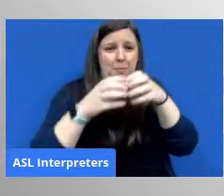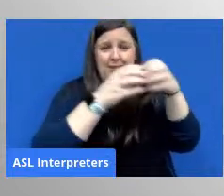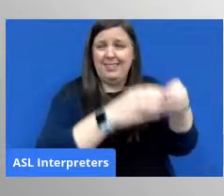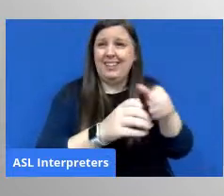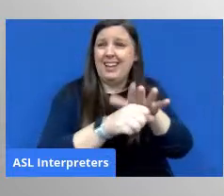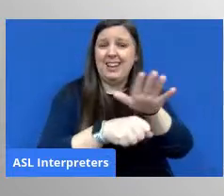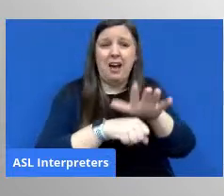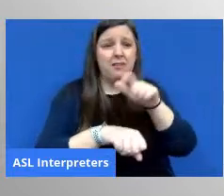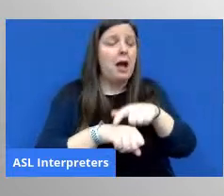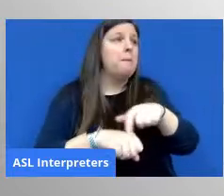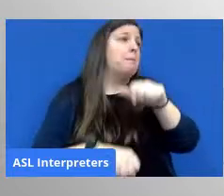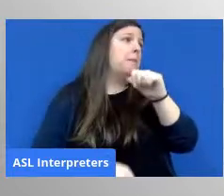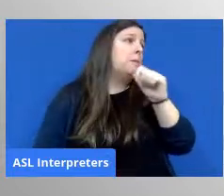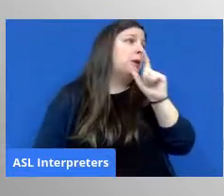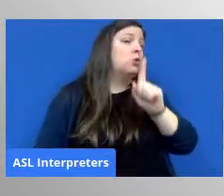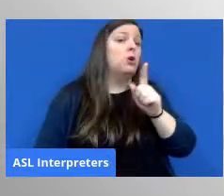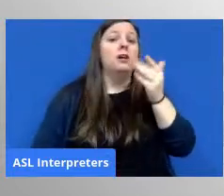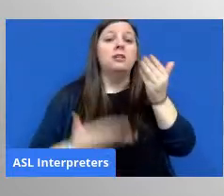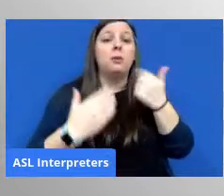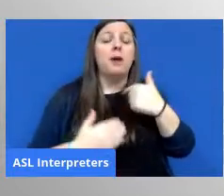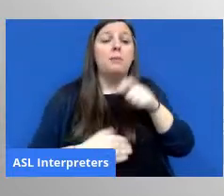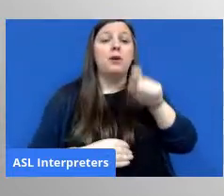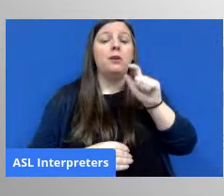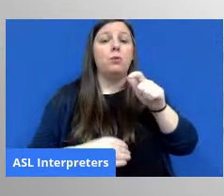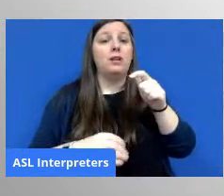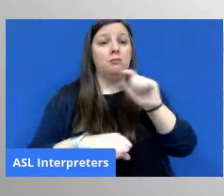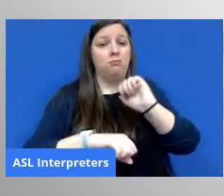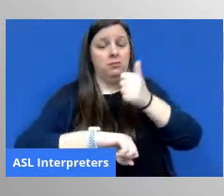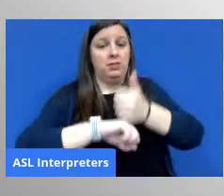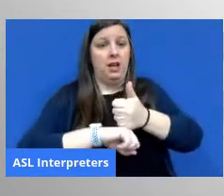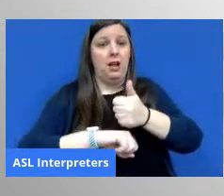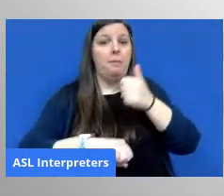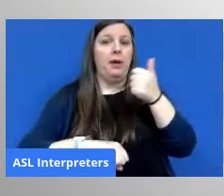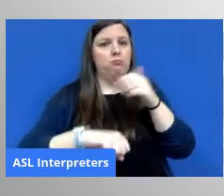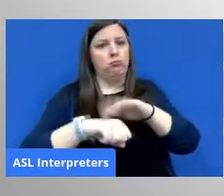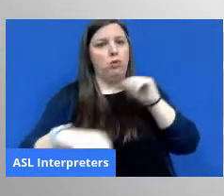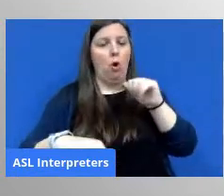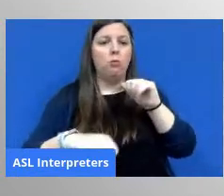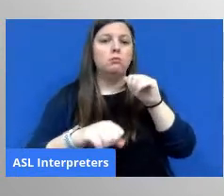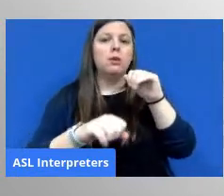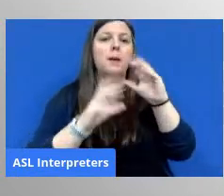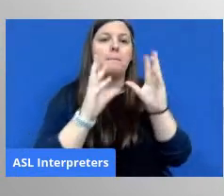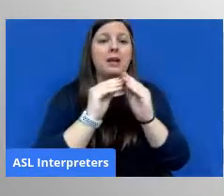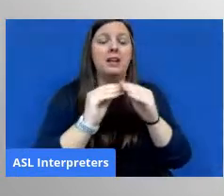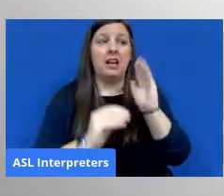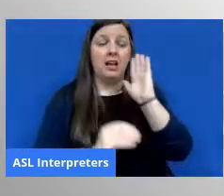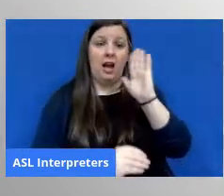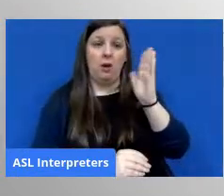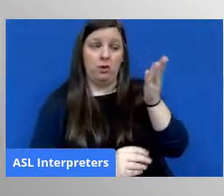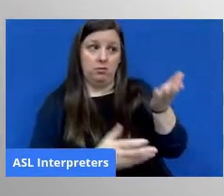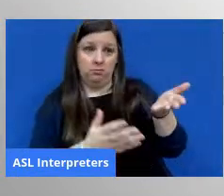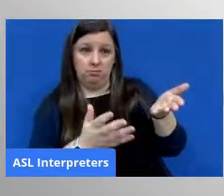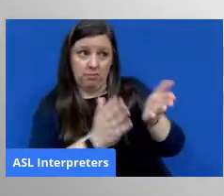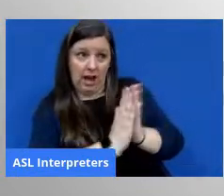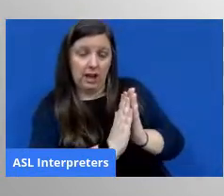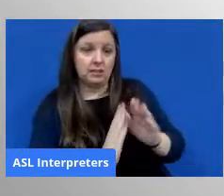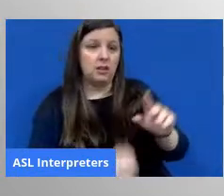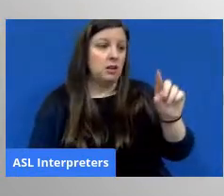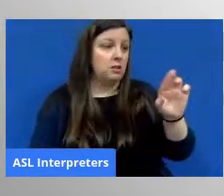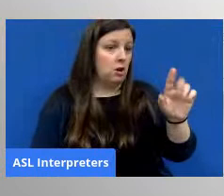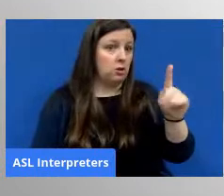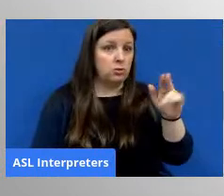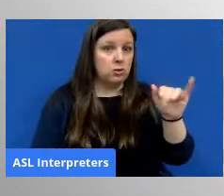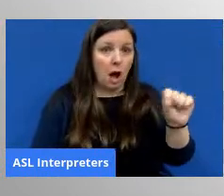a special call meeting. And I would probably defer to Dr. Thomas and Dr. Yeager as well as, how this